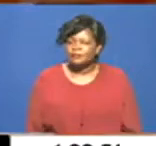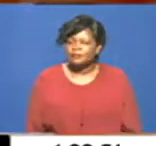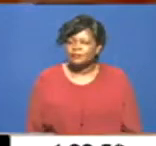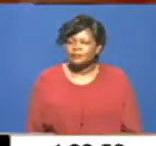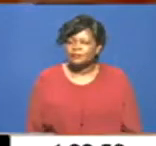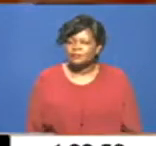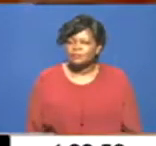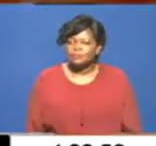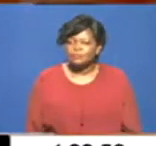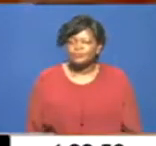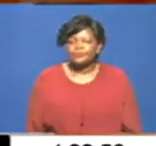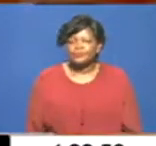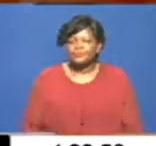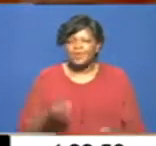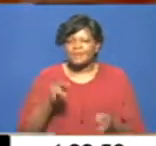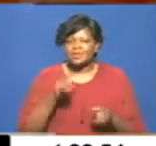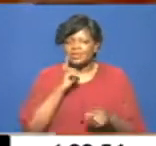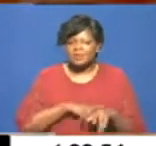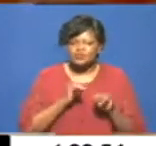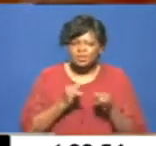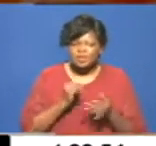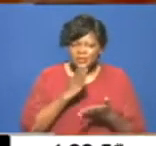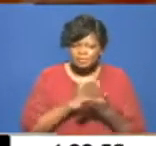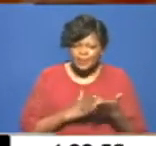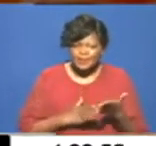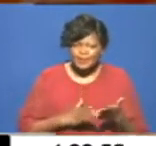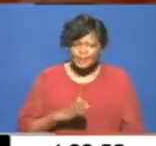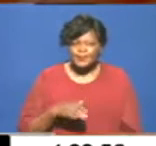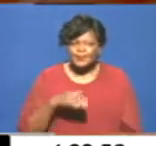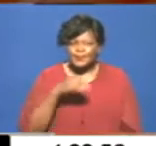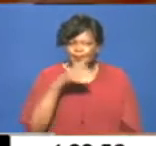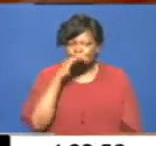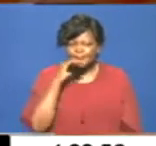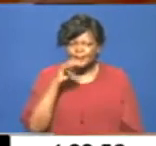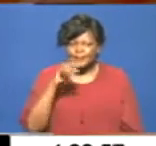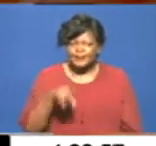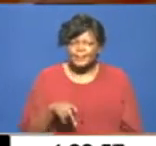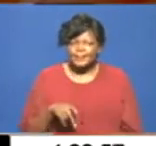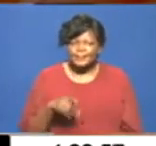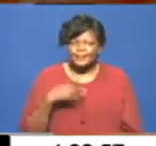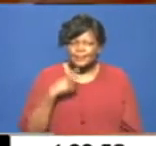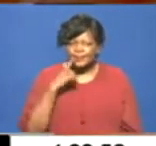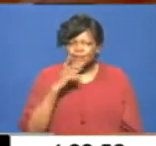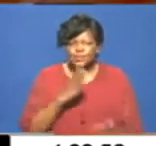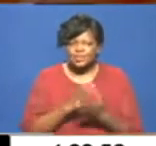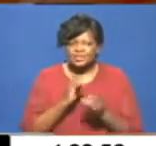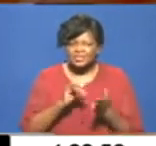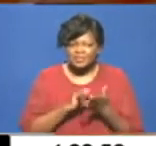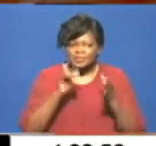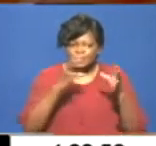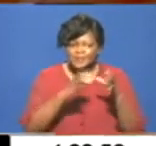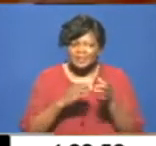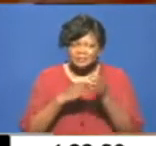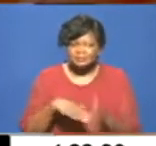This is Channel One Lunchtime News. Now, a section of Amani National Congress legislators have dismissed claims that the party's leader